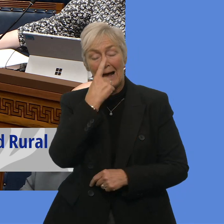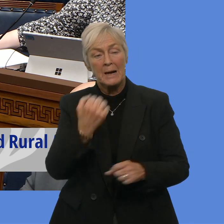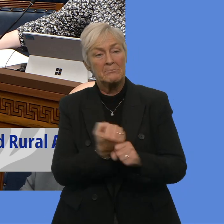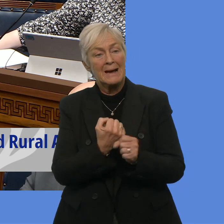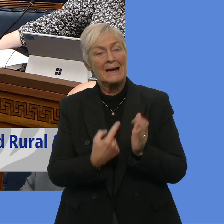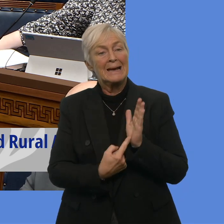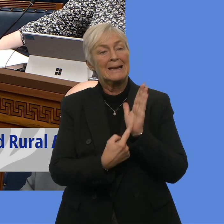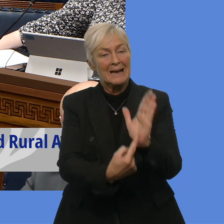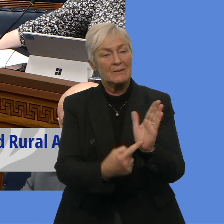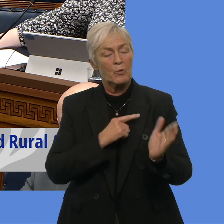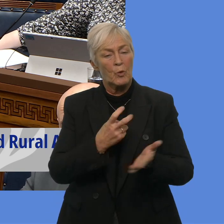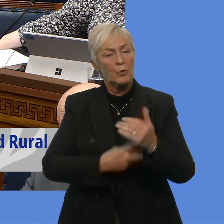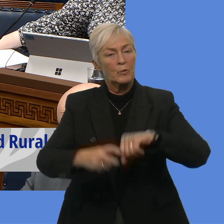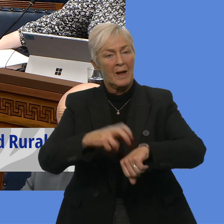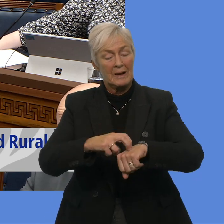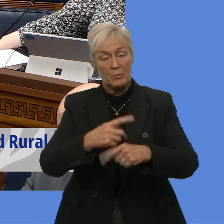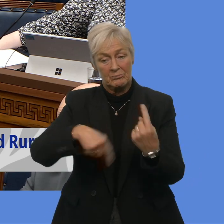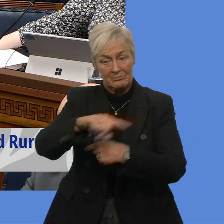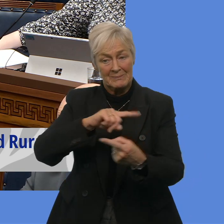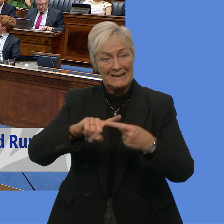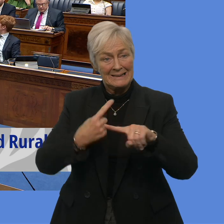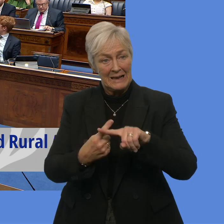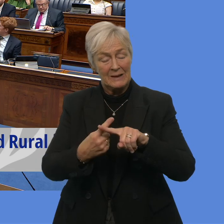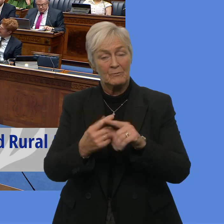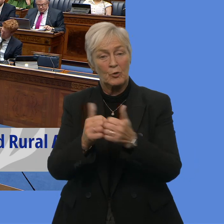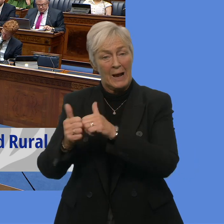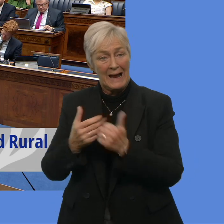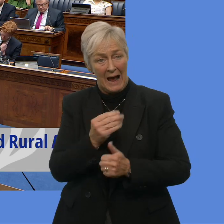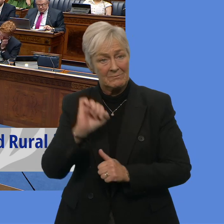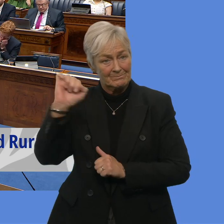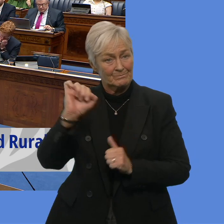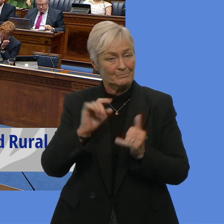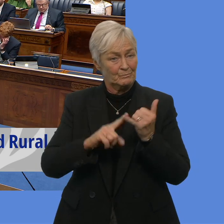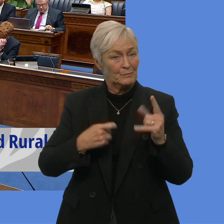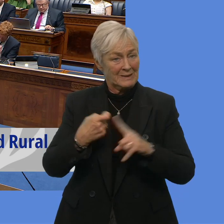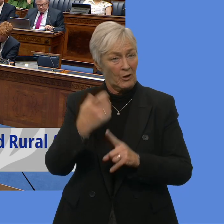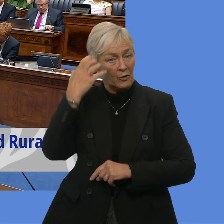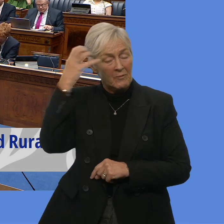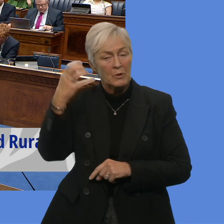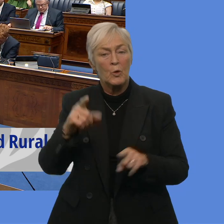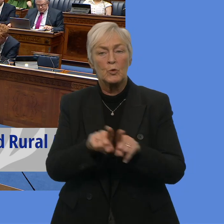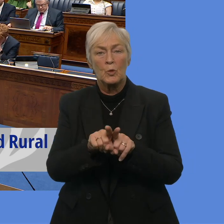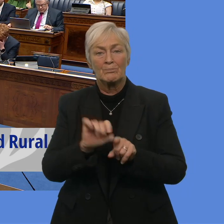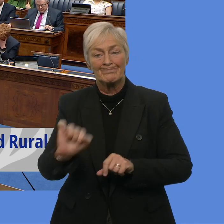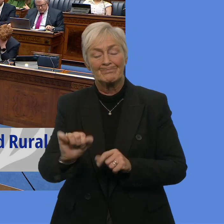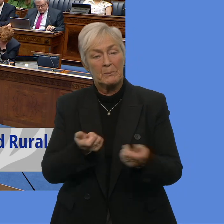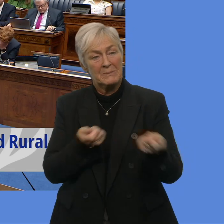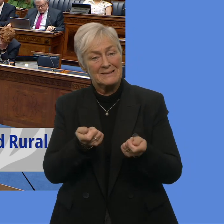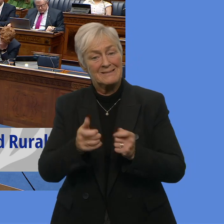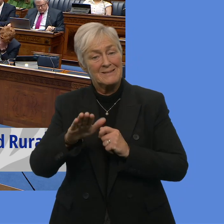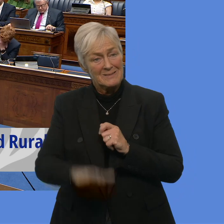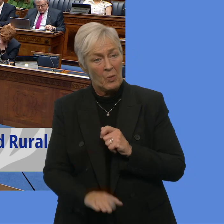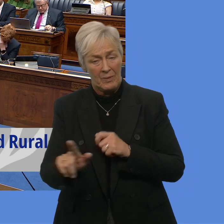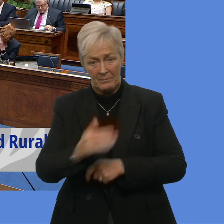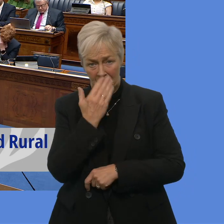Northern Ireland to my executive colleagues and also to the UK Government. I also am in strong engagement with ministers in the South around the issues that they're facing and